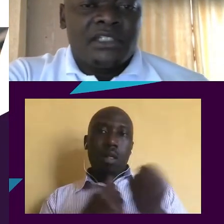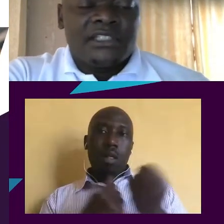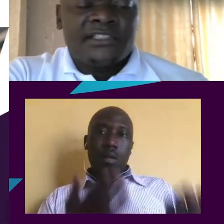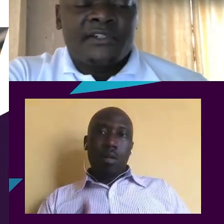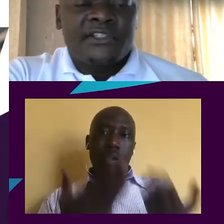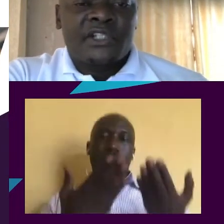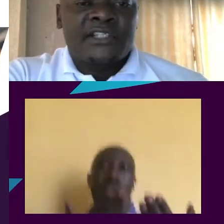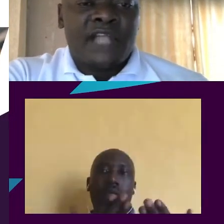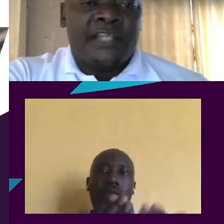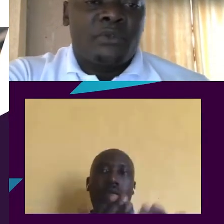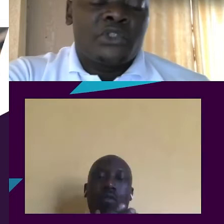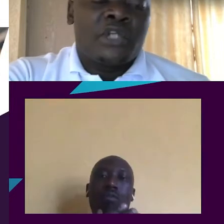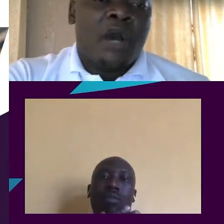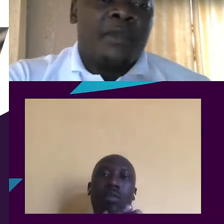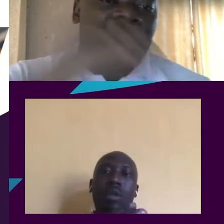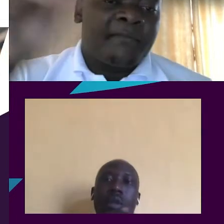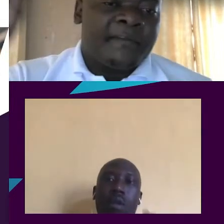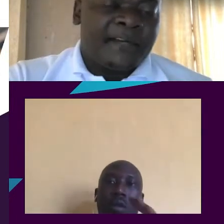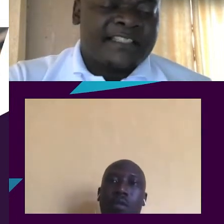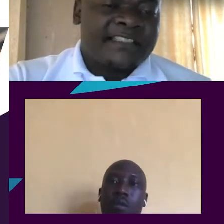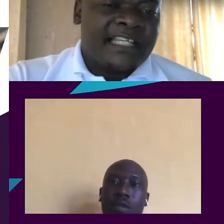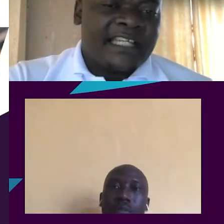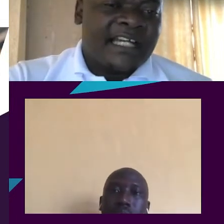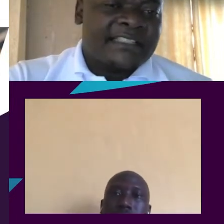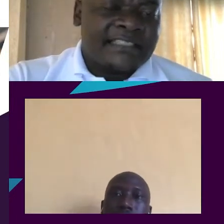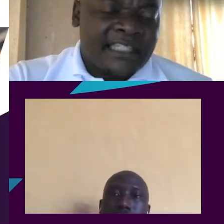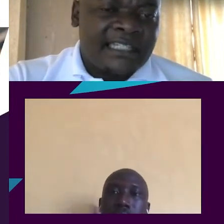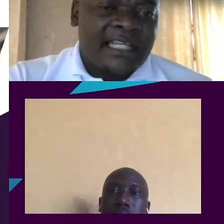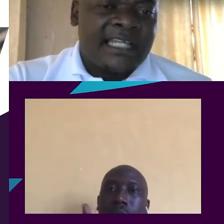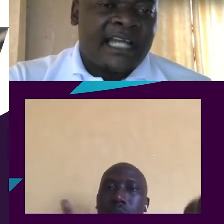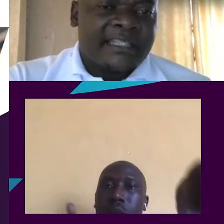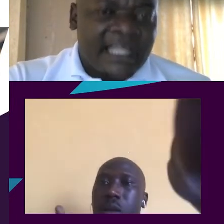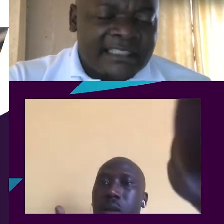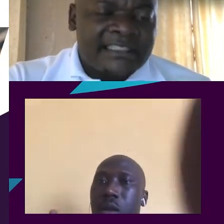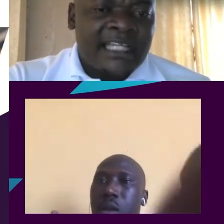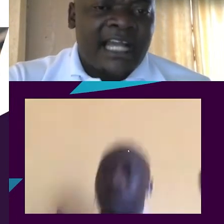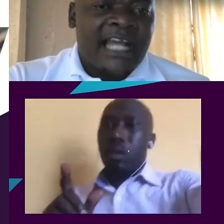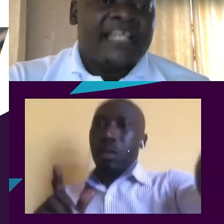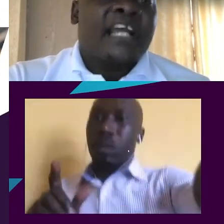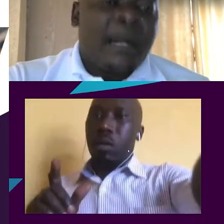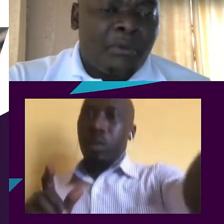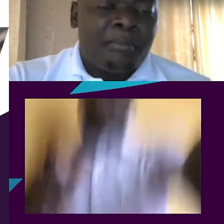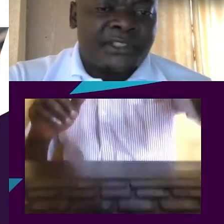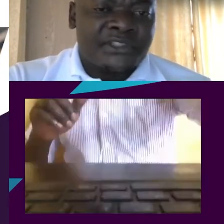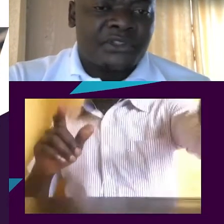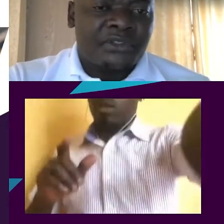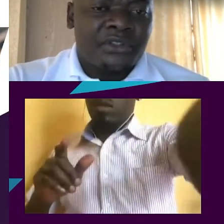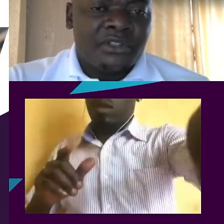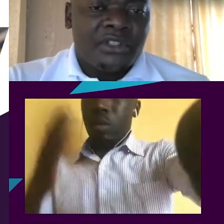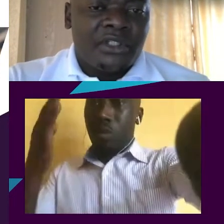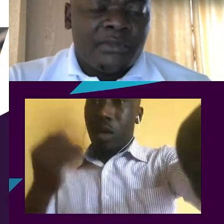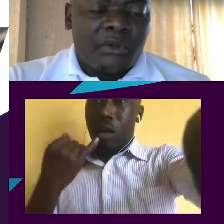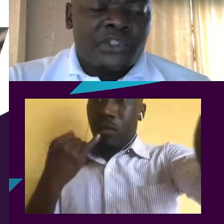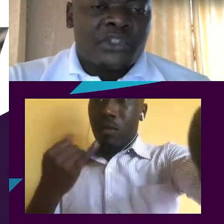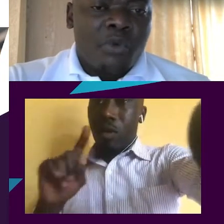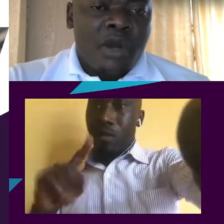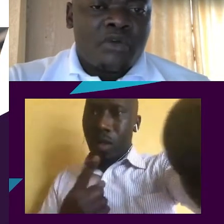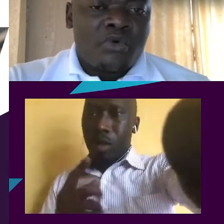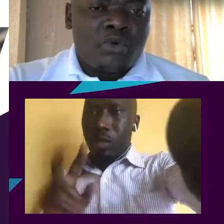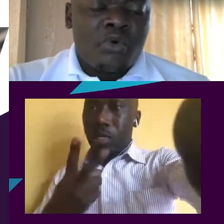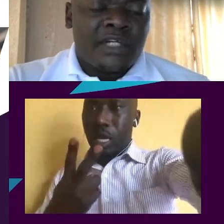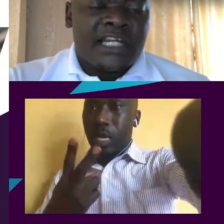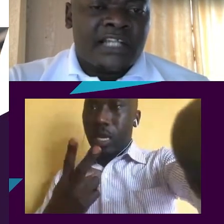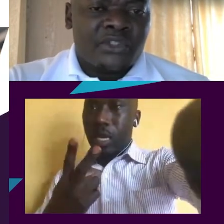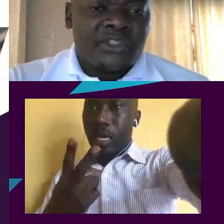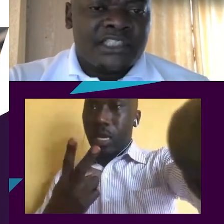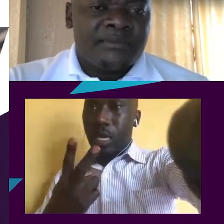team. It's the reason I told you now we have the first tier, second tier, third tier, and the cup competition, because we want